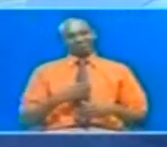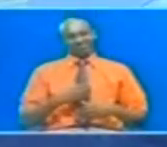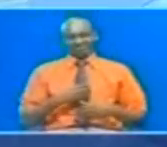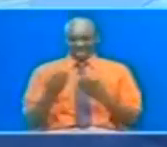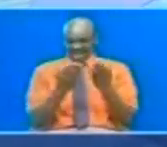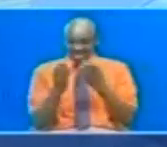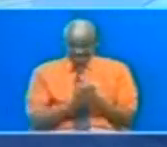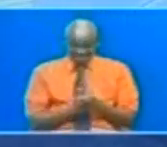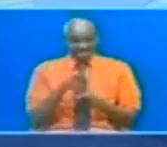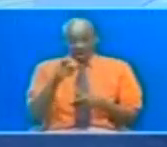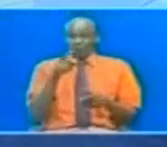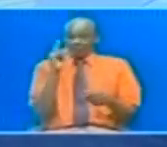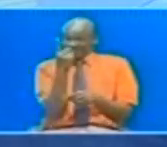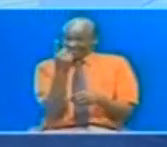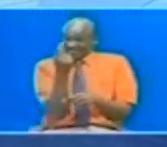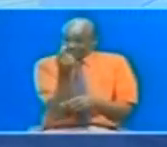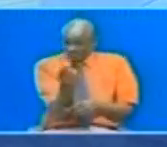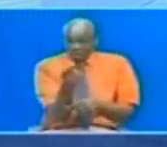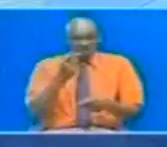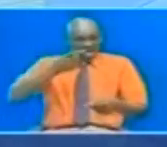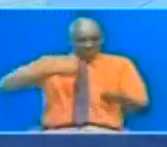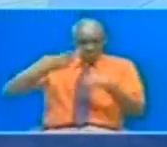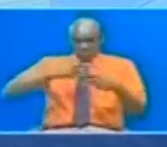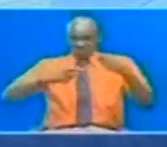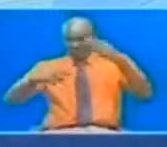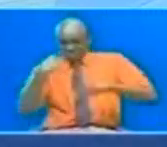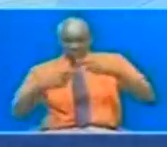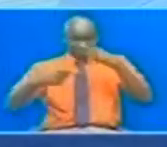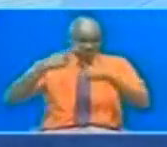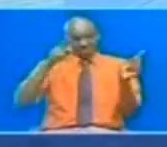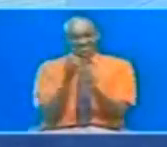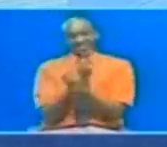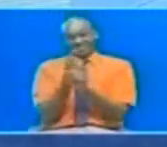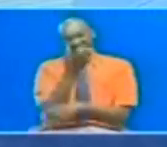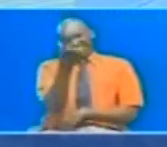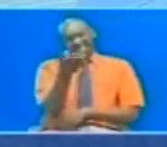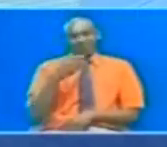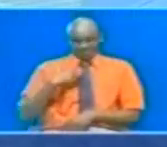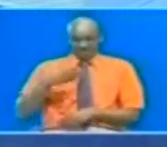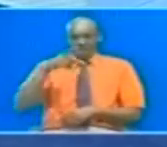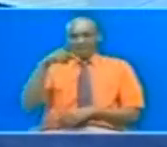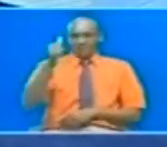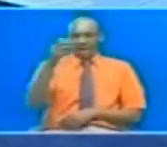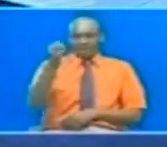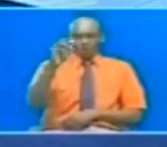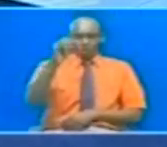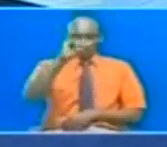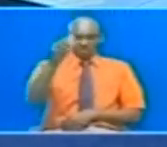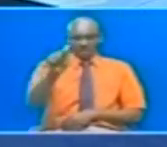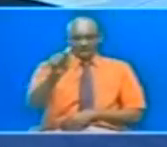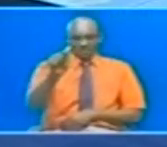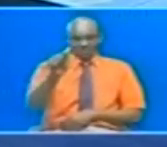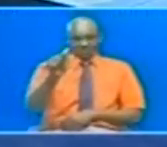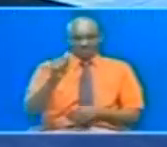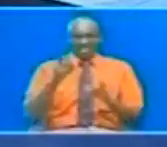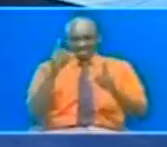get a little bit of acrobatics in studio from the Pamoja Acro dancers. And I'll ask the